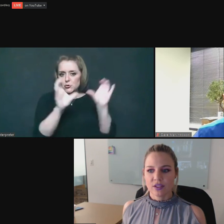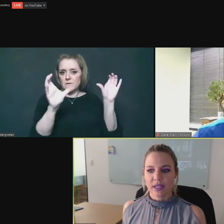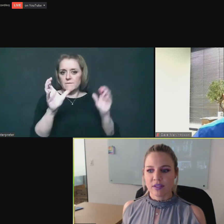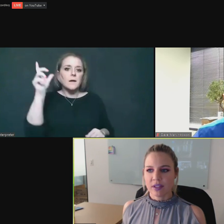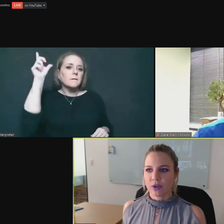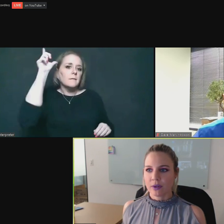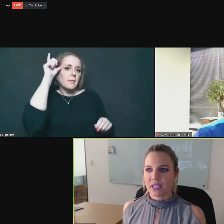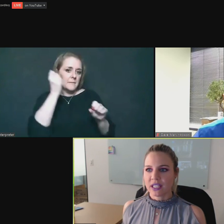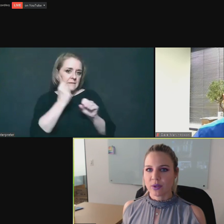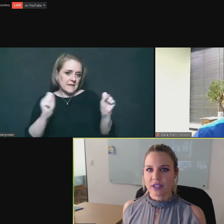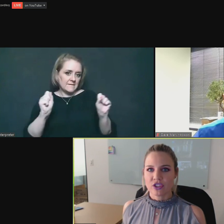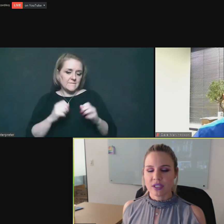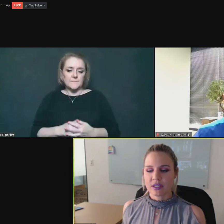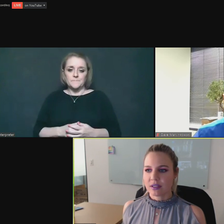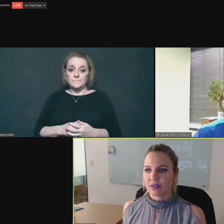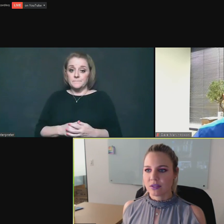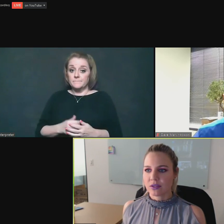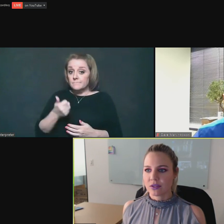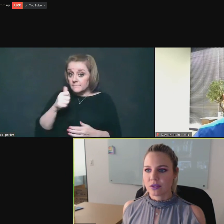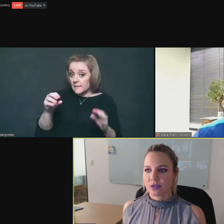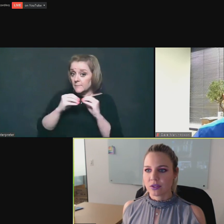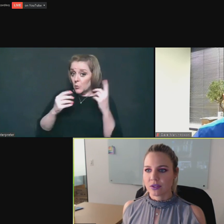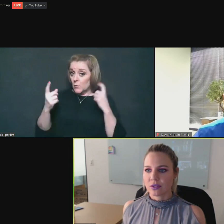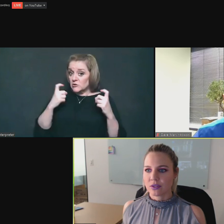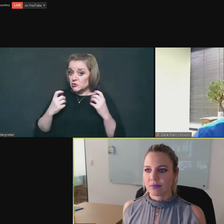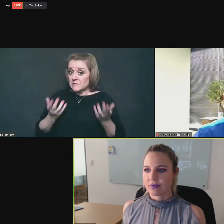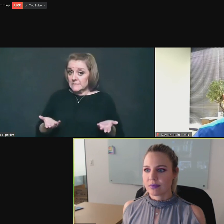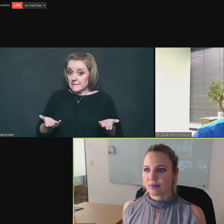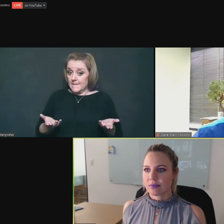Okay, do we have any more media questions?